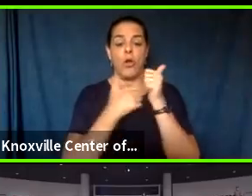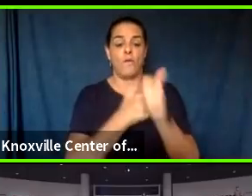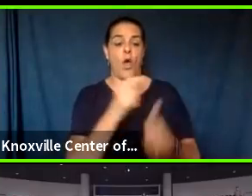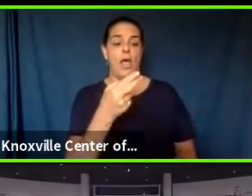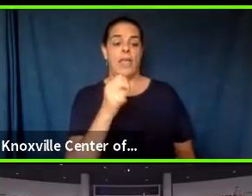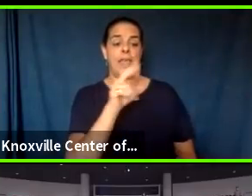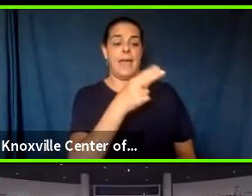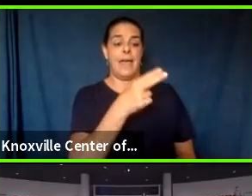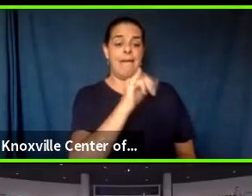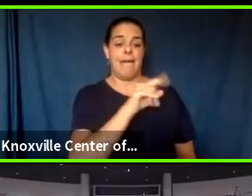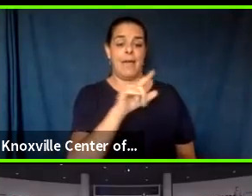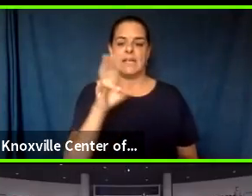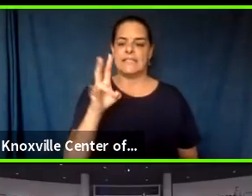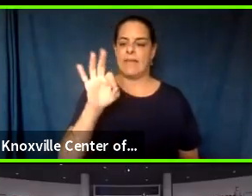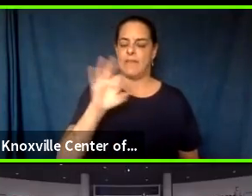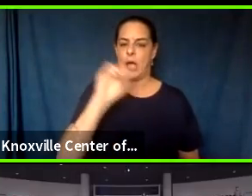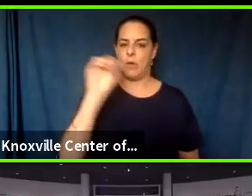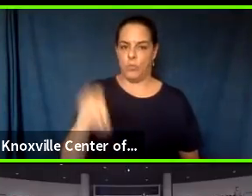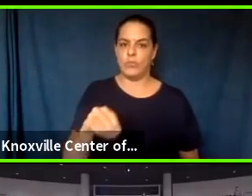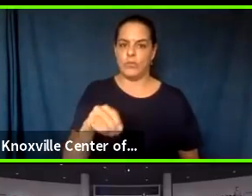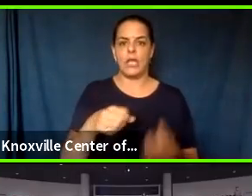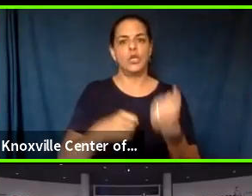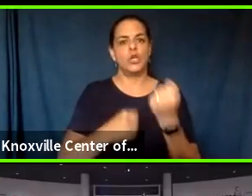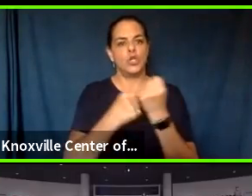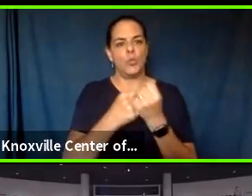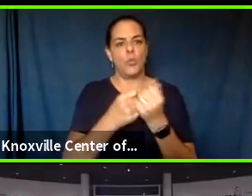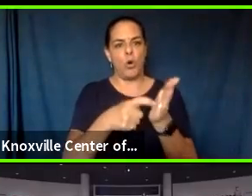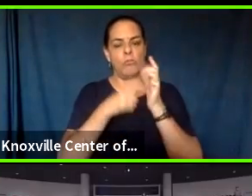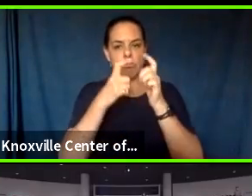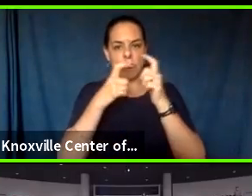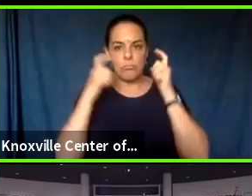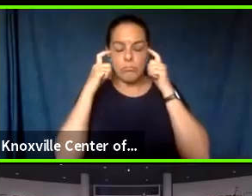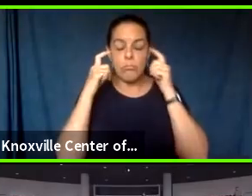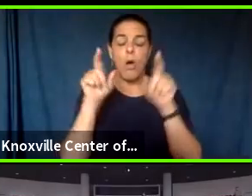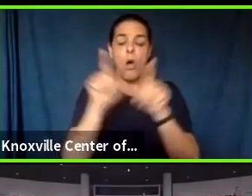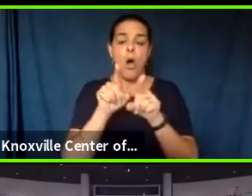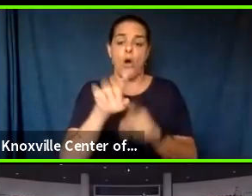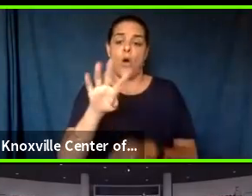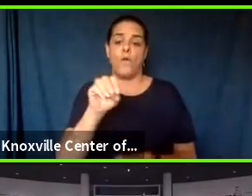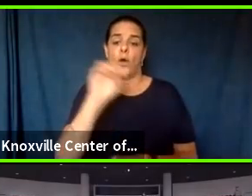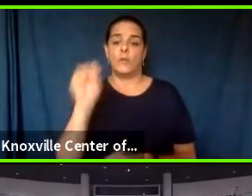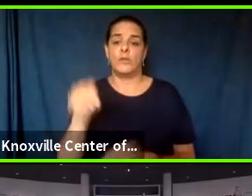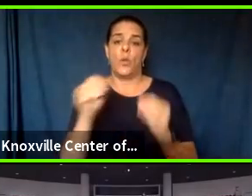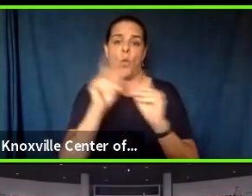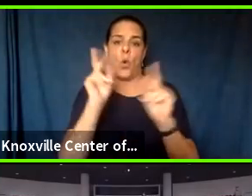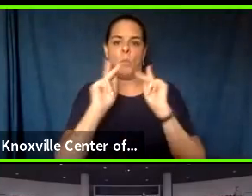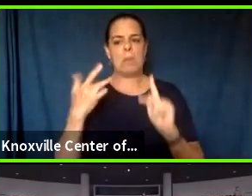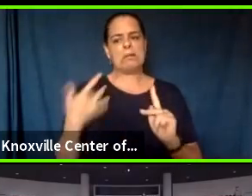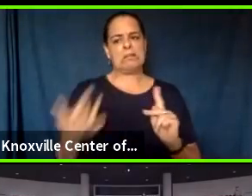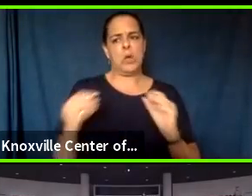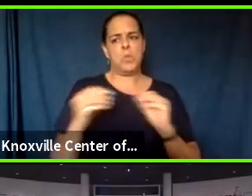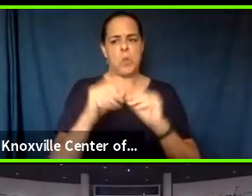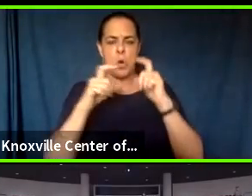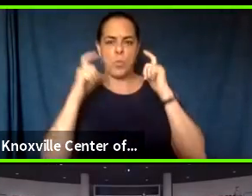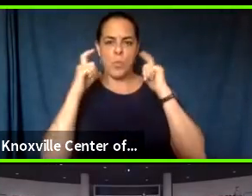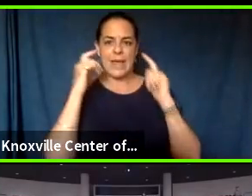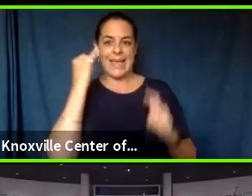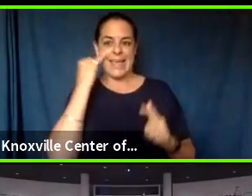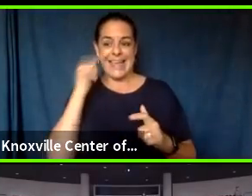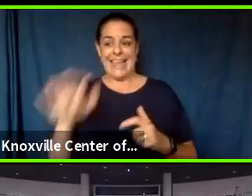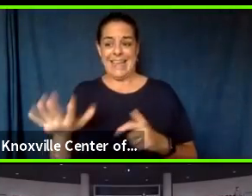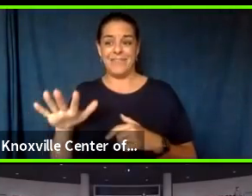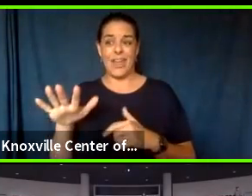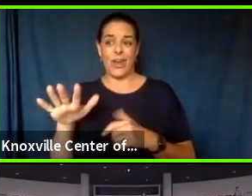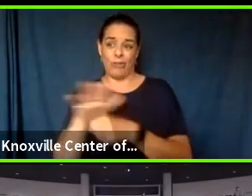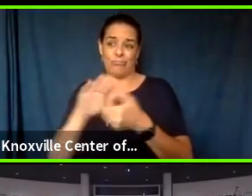79% of Americans support a nationwide mask mandate. Also, according to The Hill, 40% more people would be more apt to wearing a mask if their municipality mandated